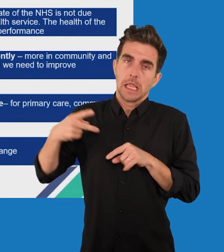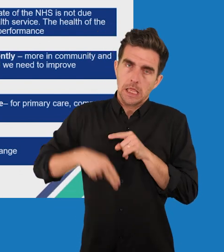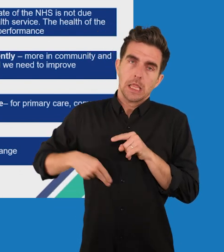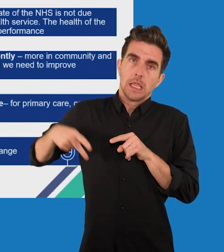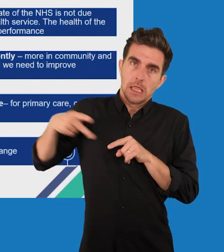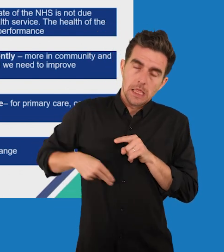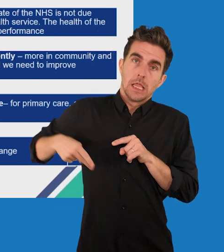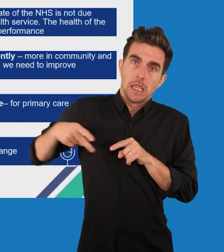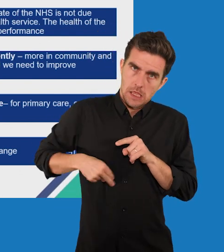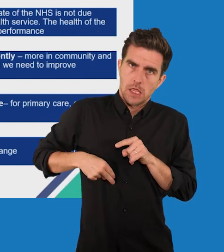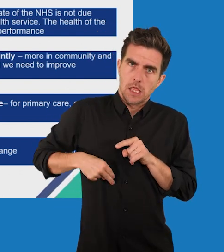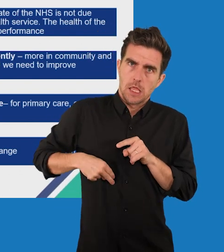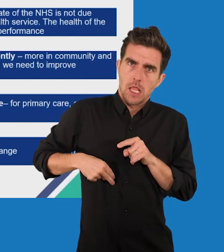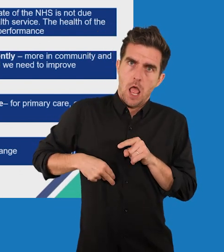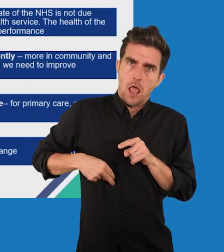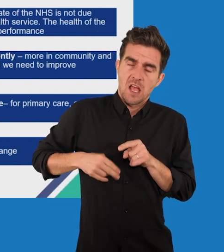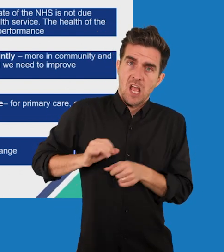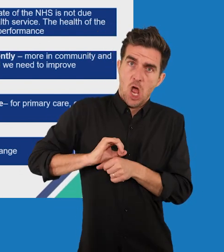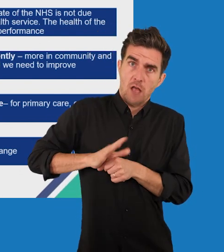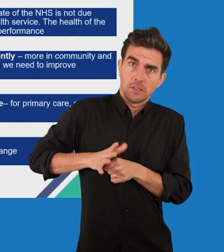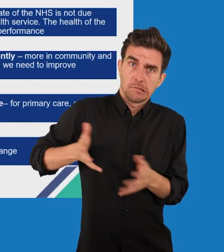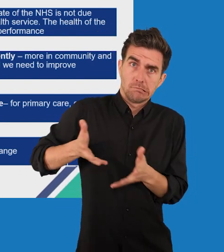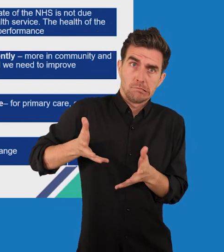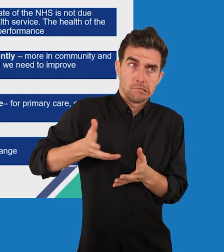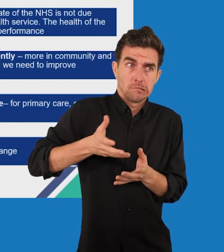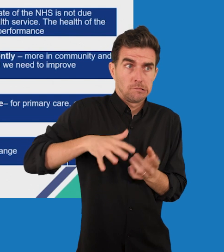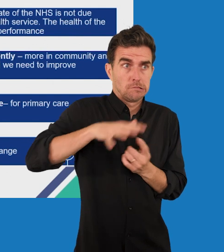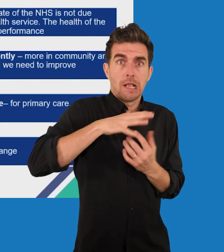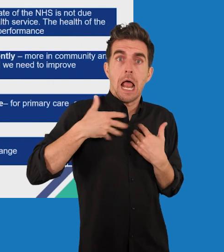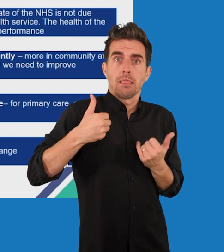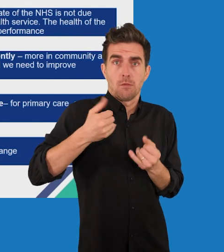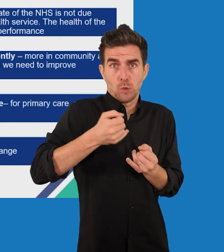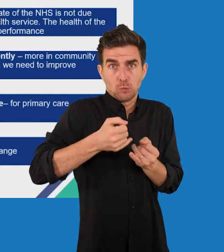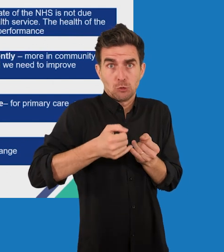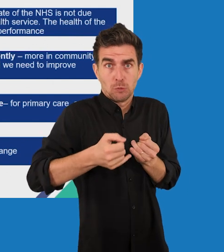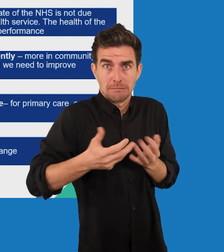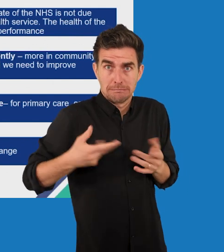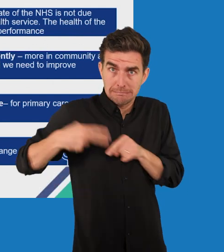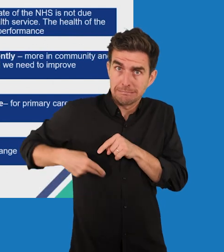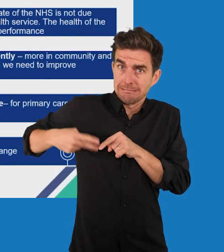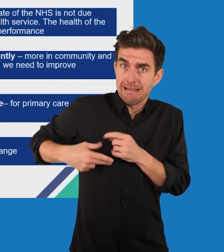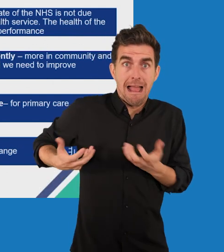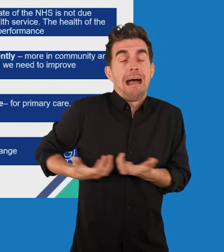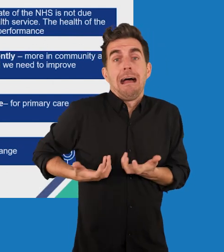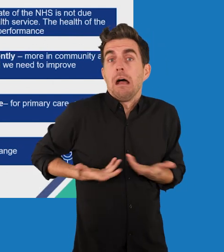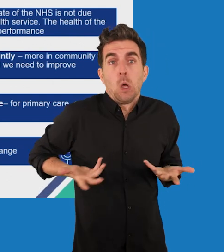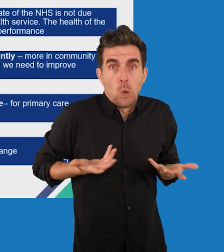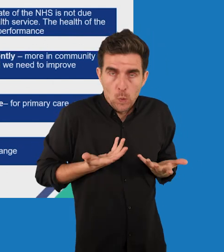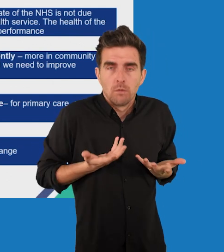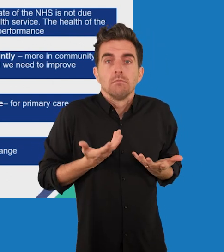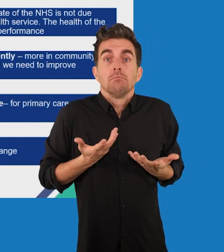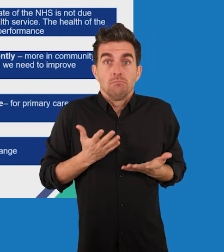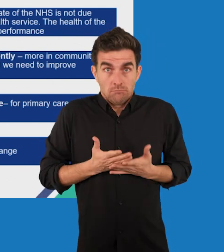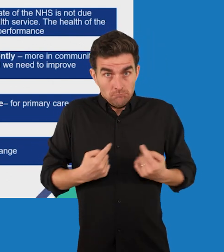austerity and the health of the population after COVID has actually got worse. So we are dealing with some significant problems